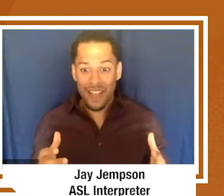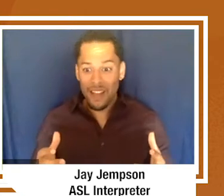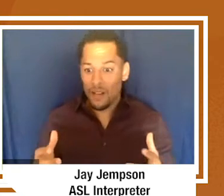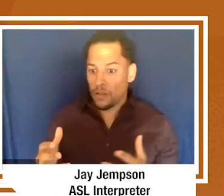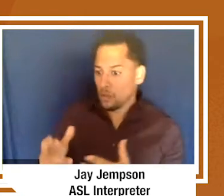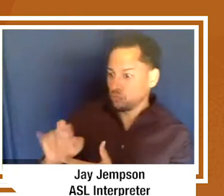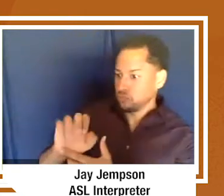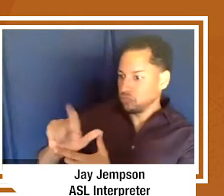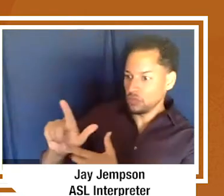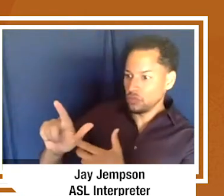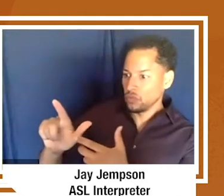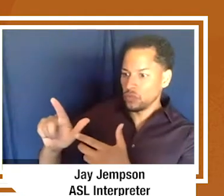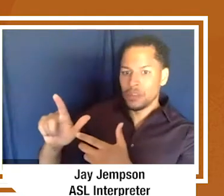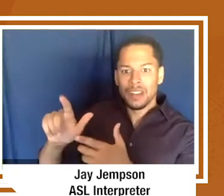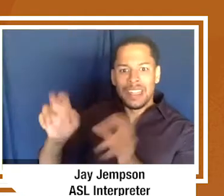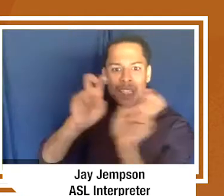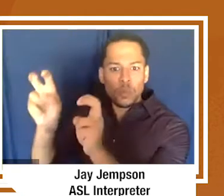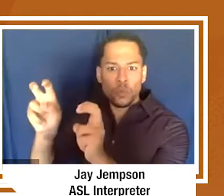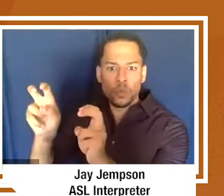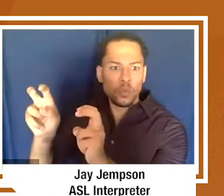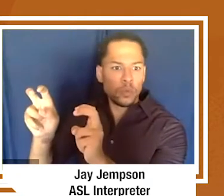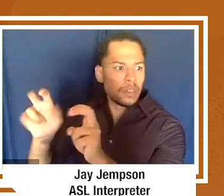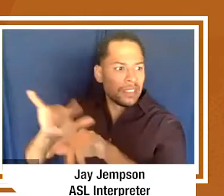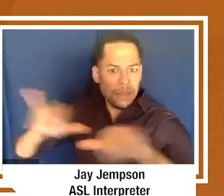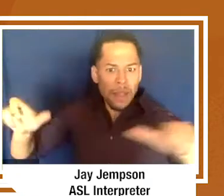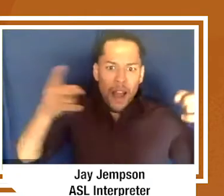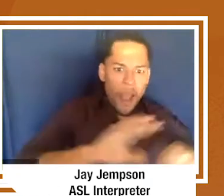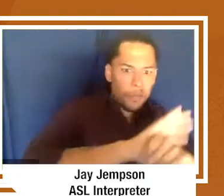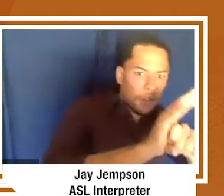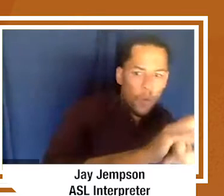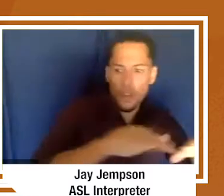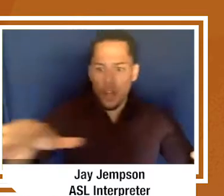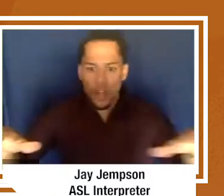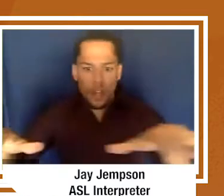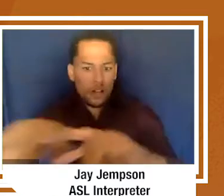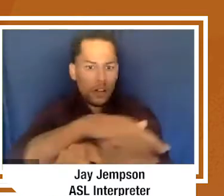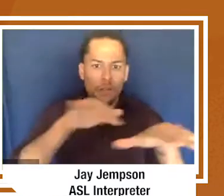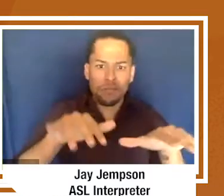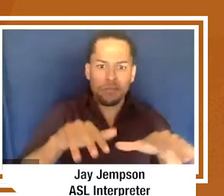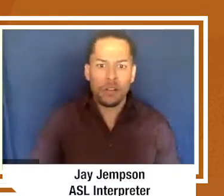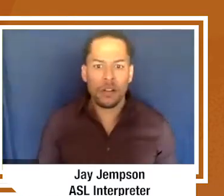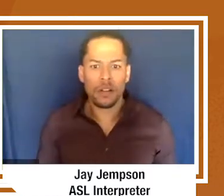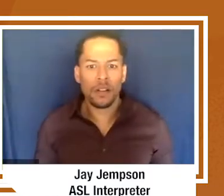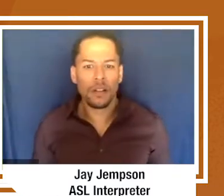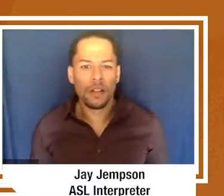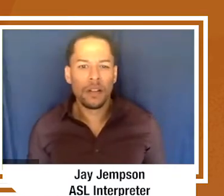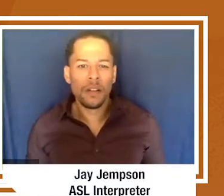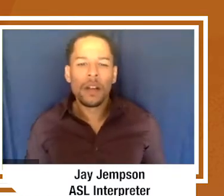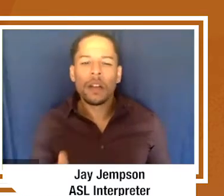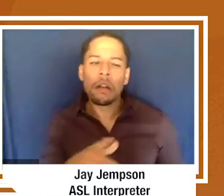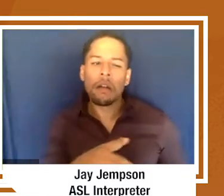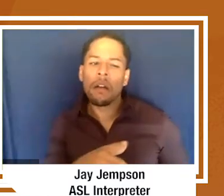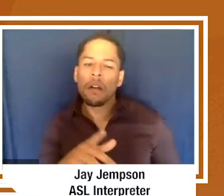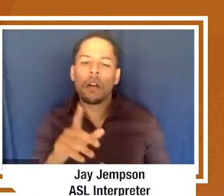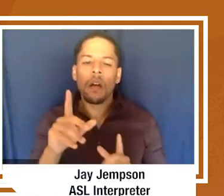that's currently happening. I was on a call yesterday and we were talking about, you know, the playing field being even.